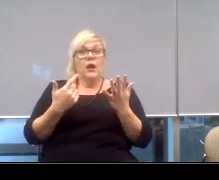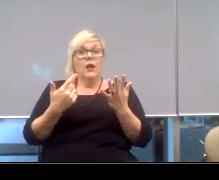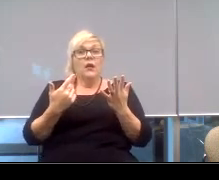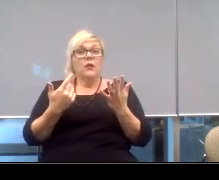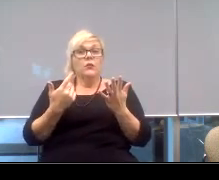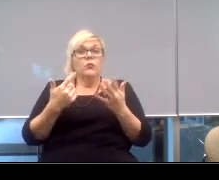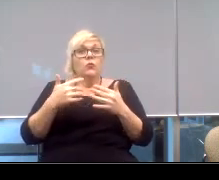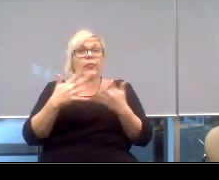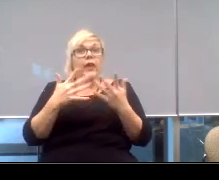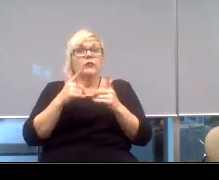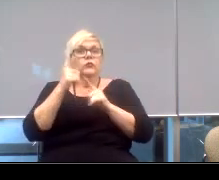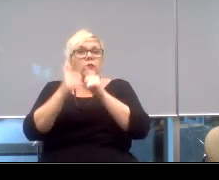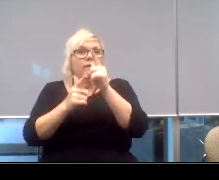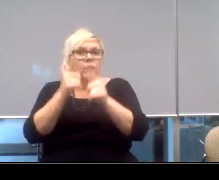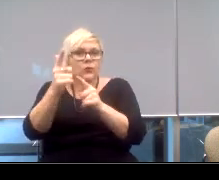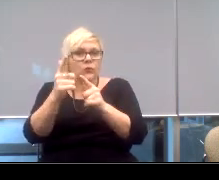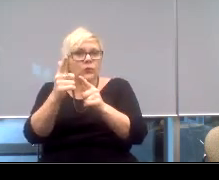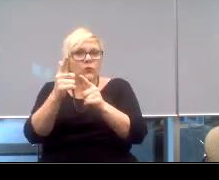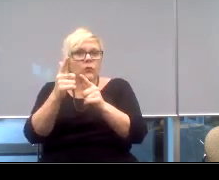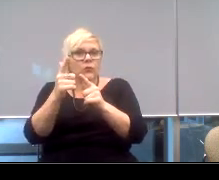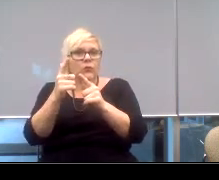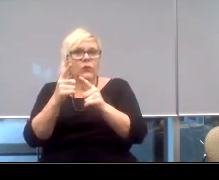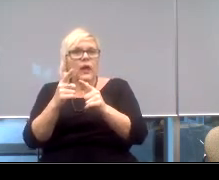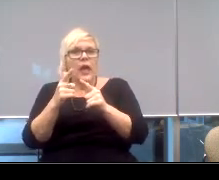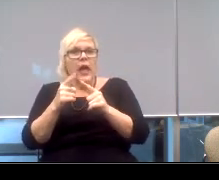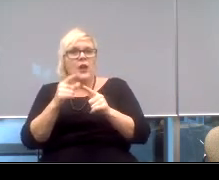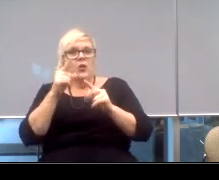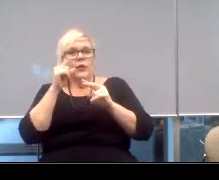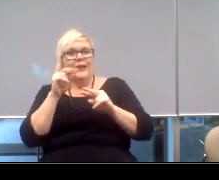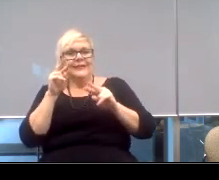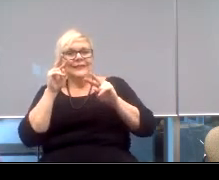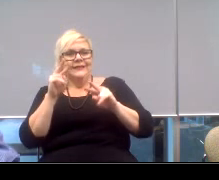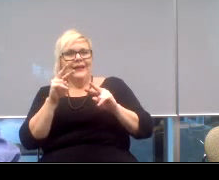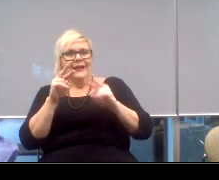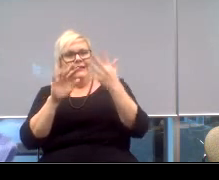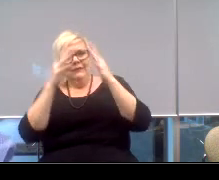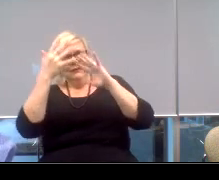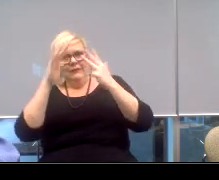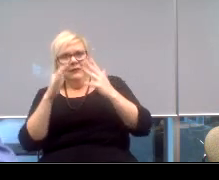and advising can see the context in which the participant is struggling.